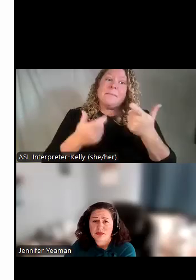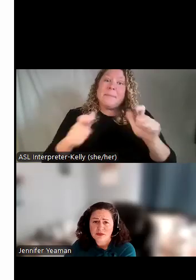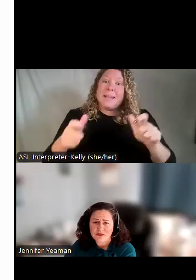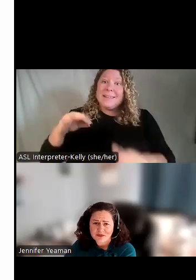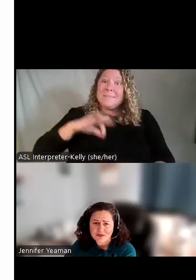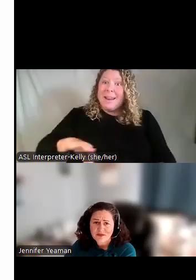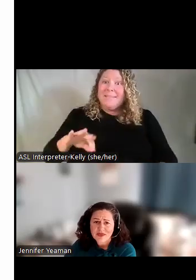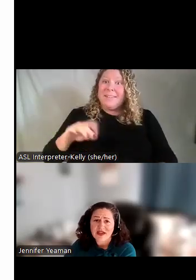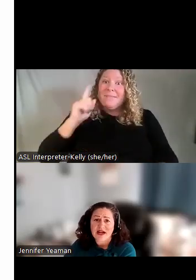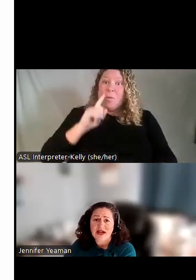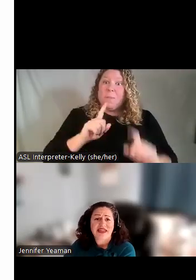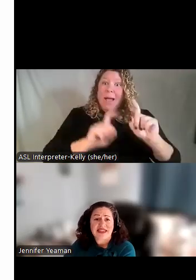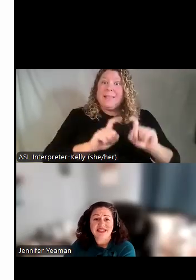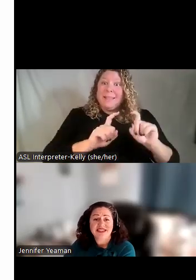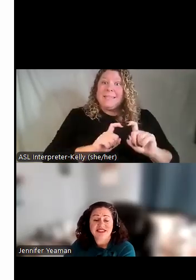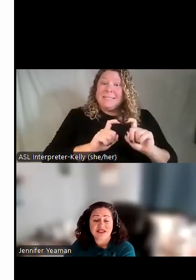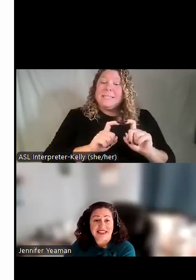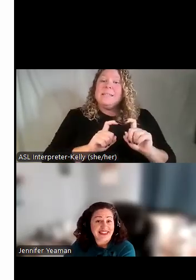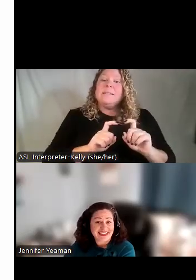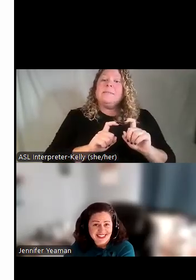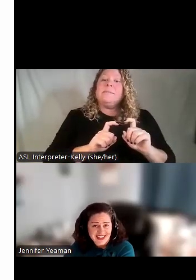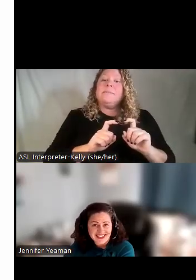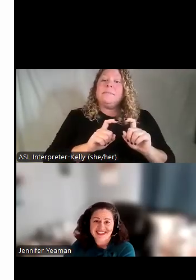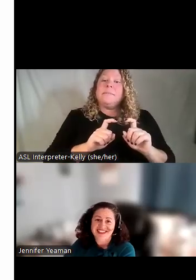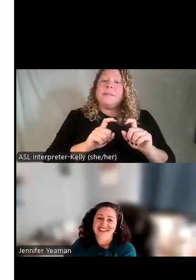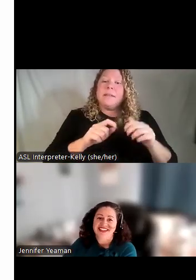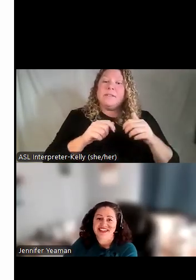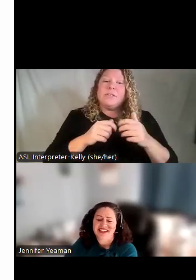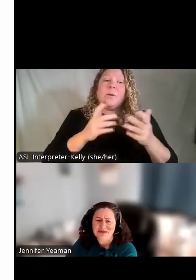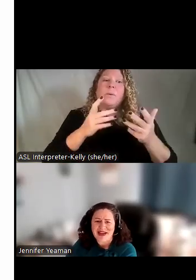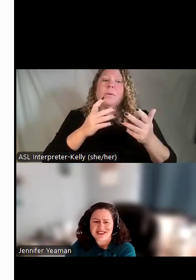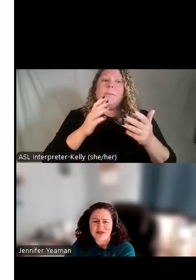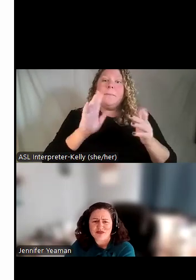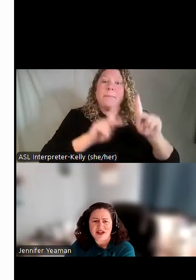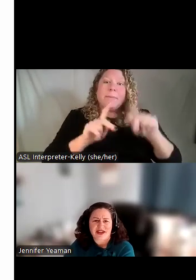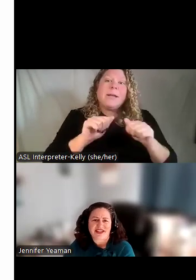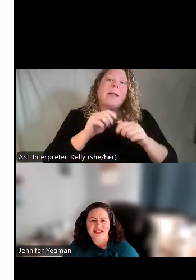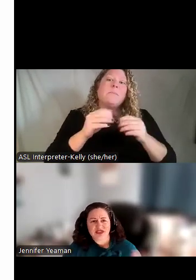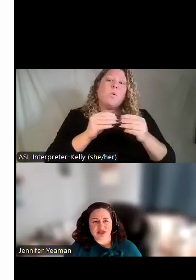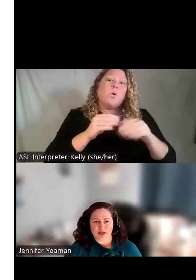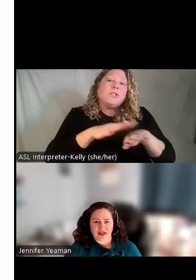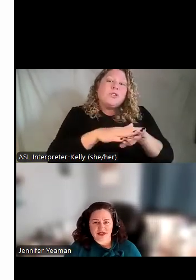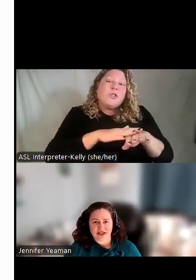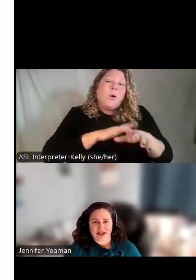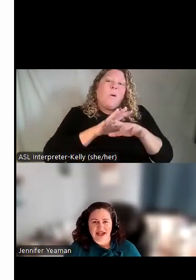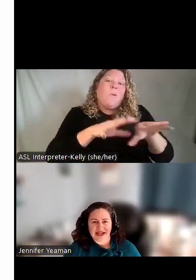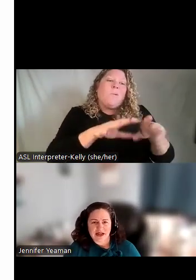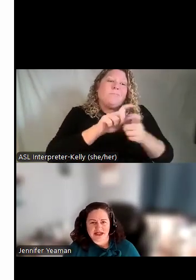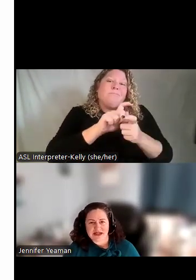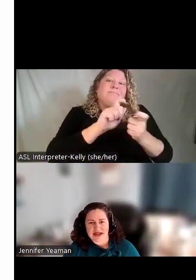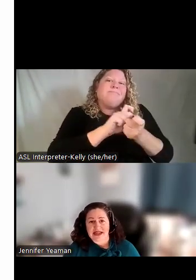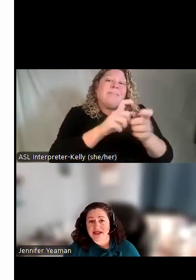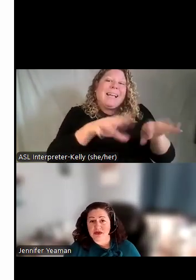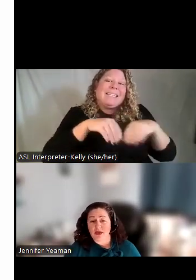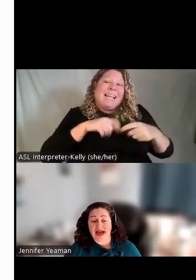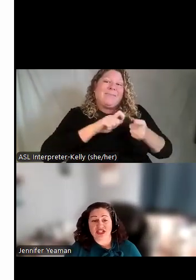allowing people on the ease to lean into change. In the past, I brought up an idea to a supervisor and I come